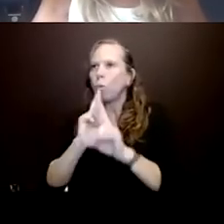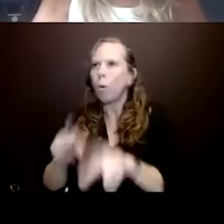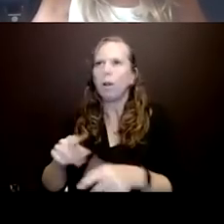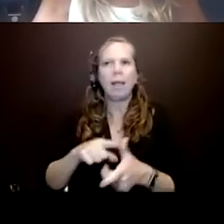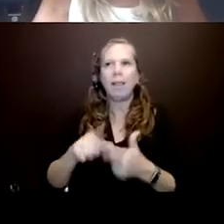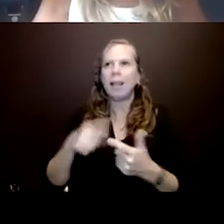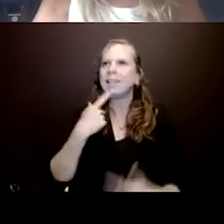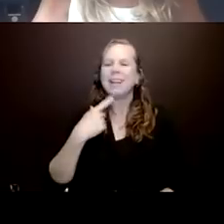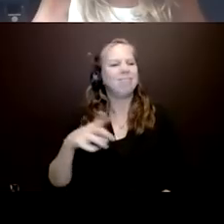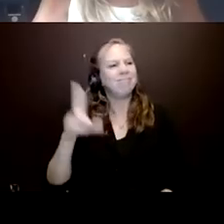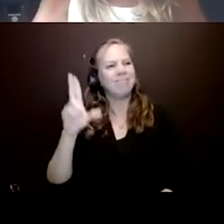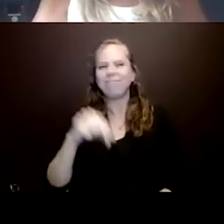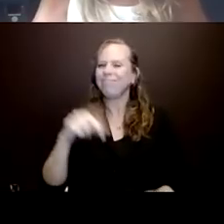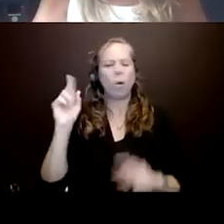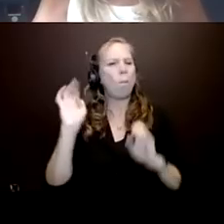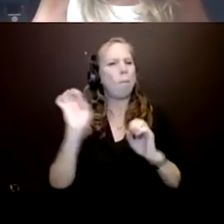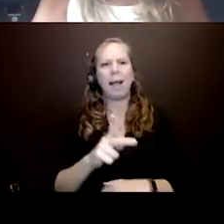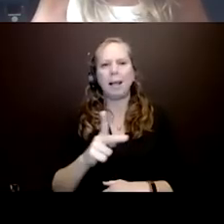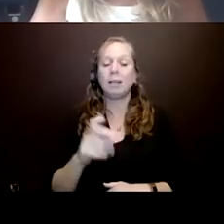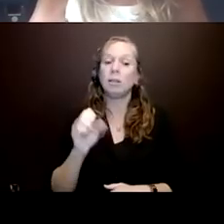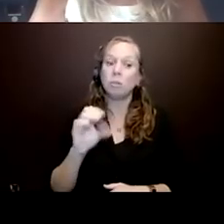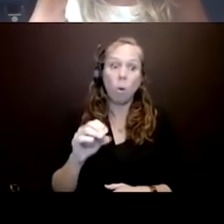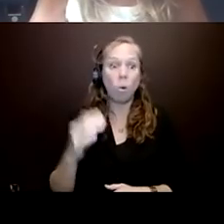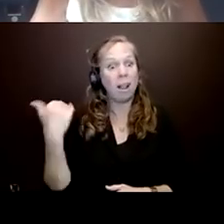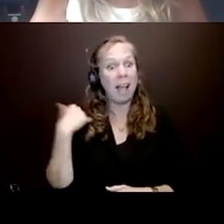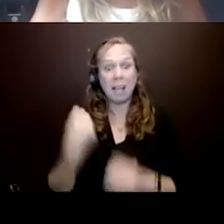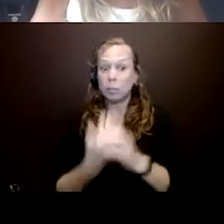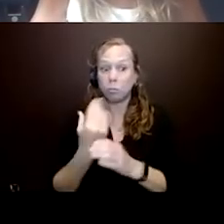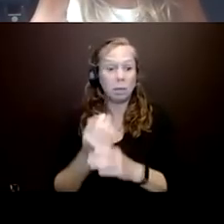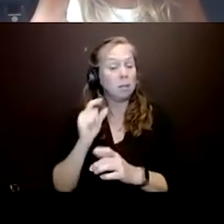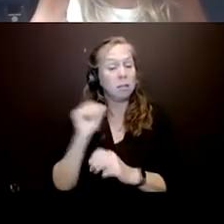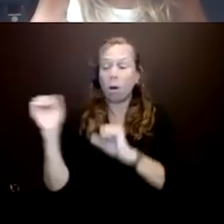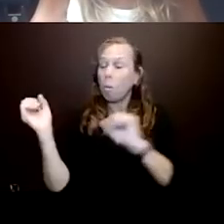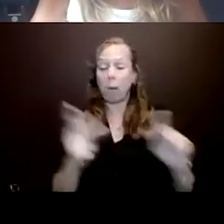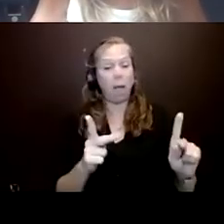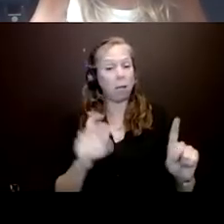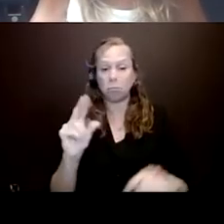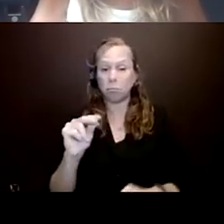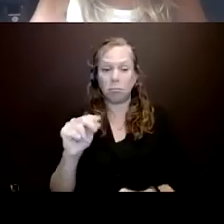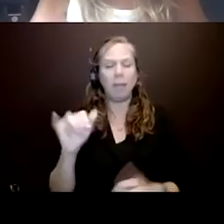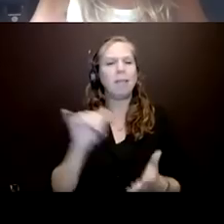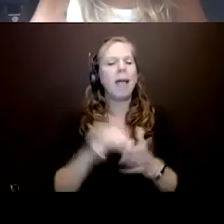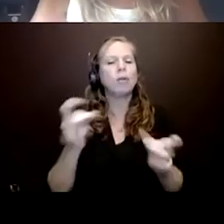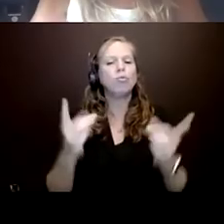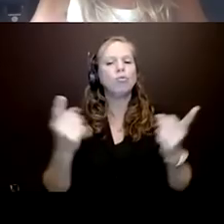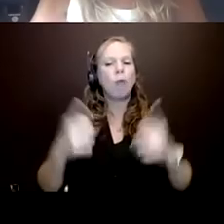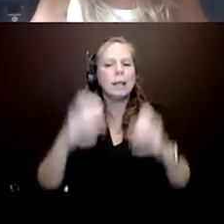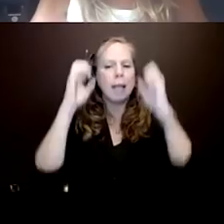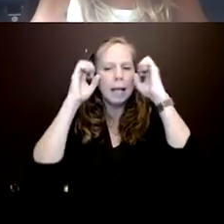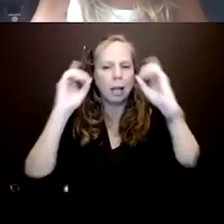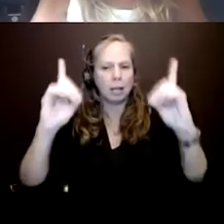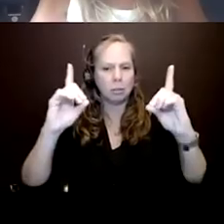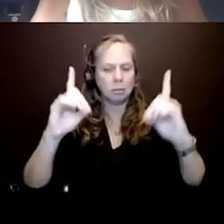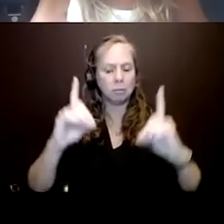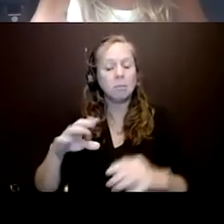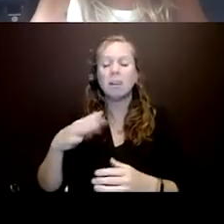we can't come back. So we did not come back last spring. That was crisis education. I want everybody to be rest